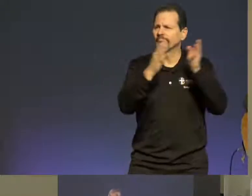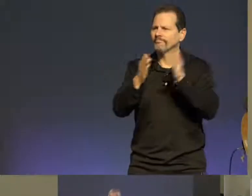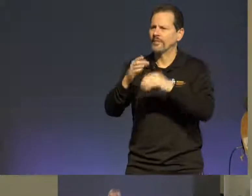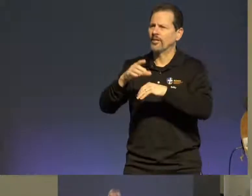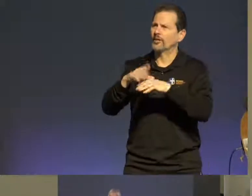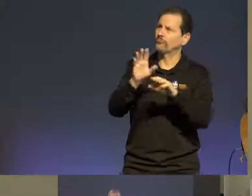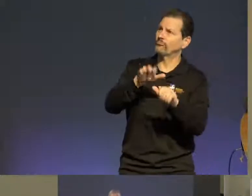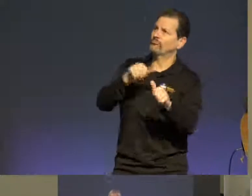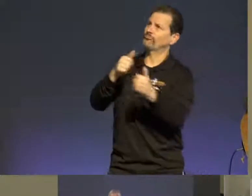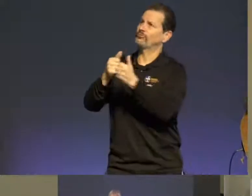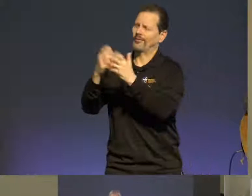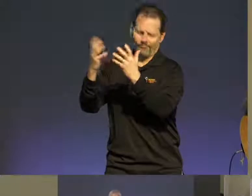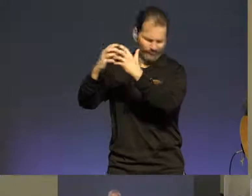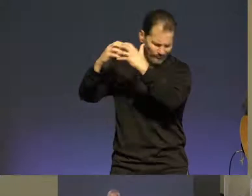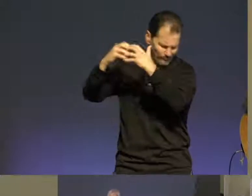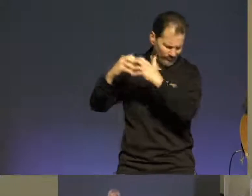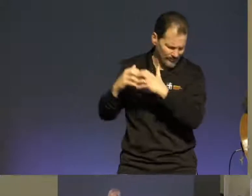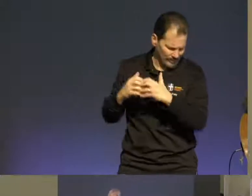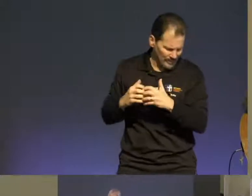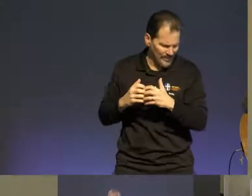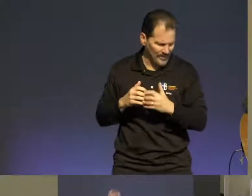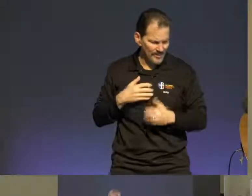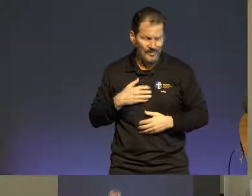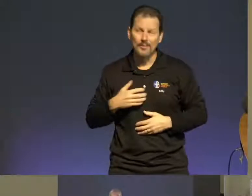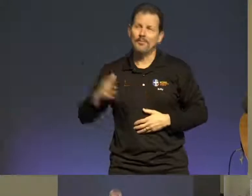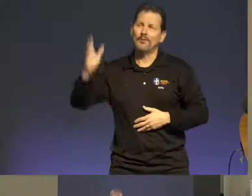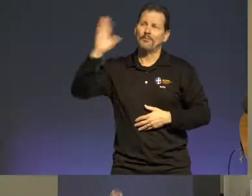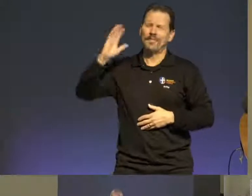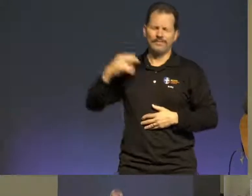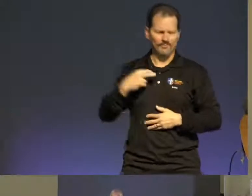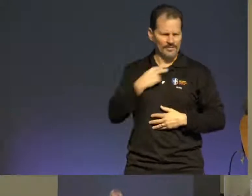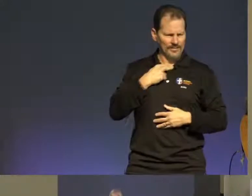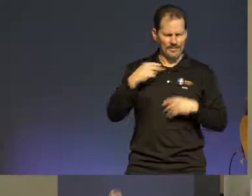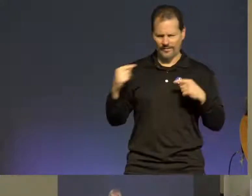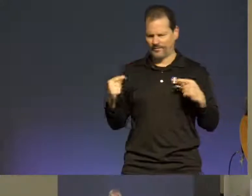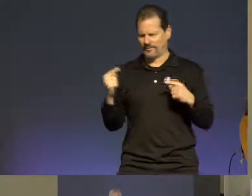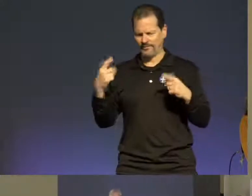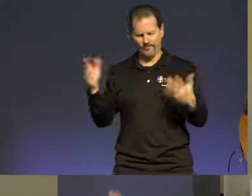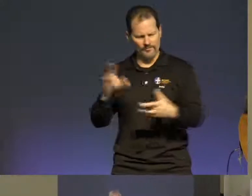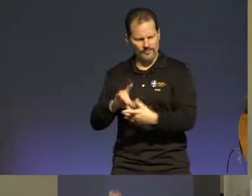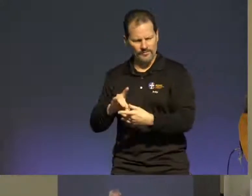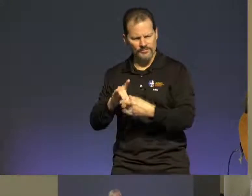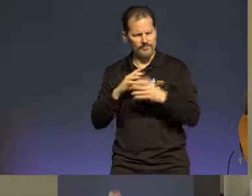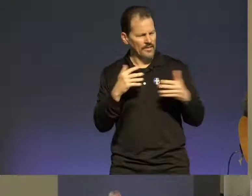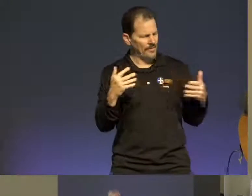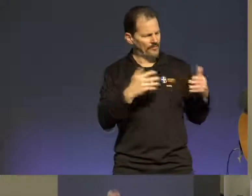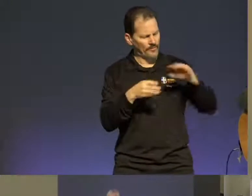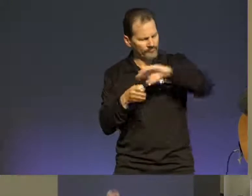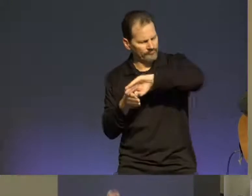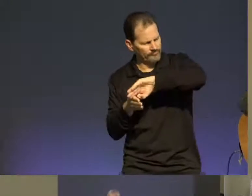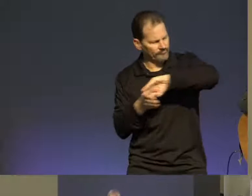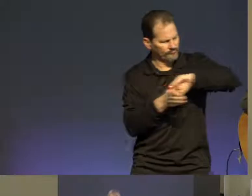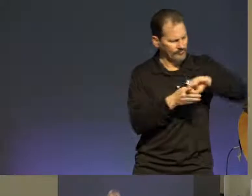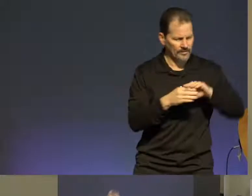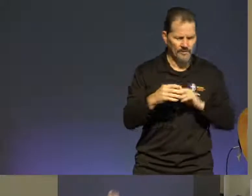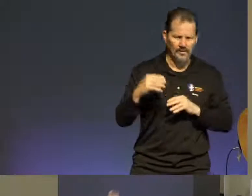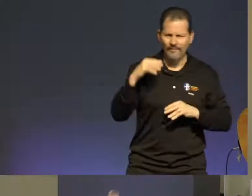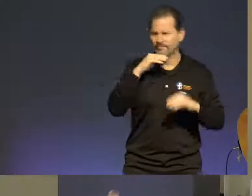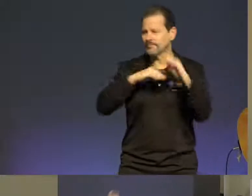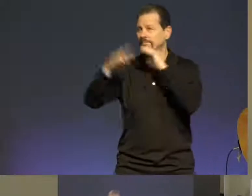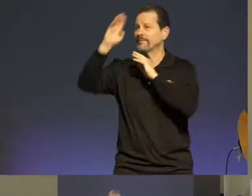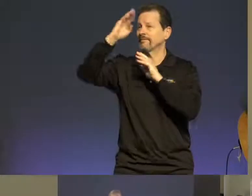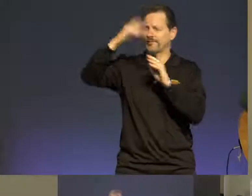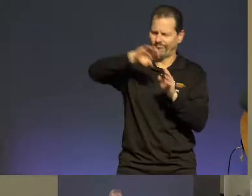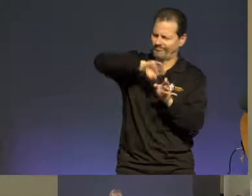Mountains will move, every chain of the past you've broken into, over fear, over lies.